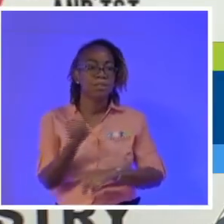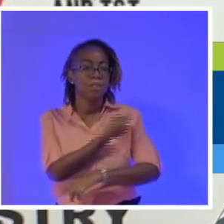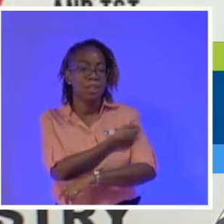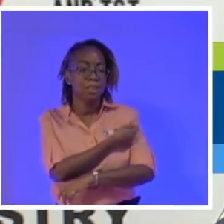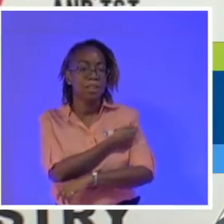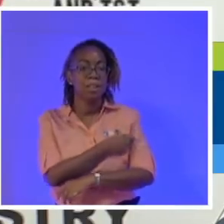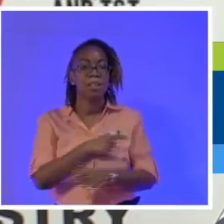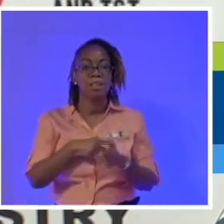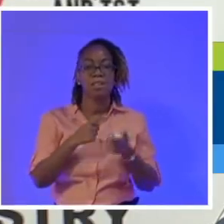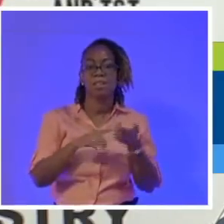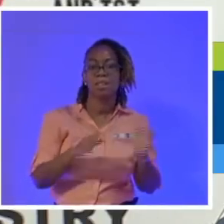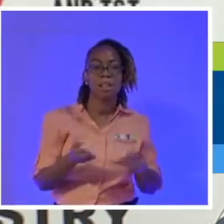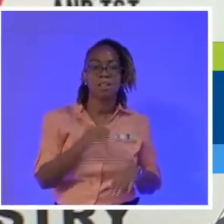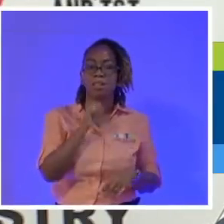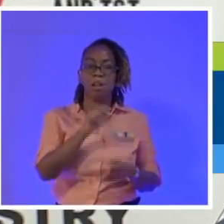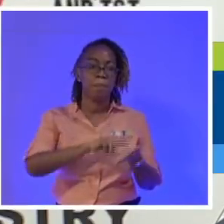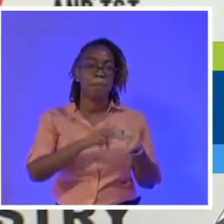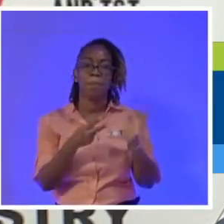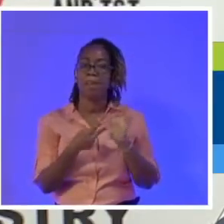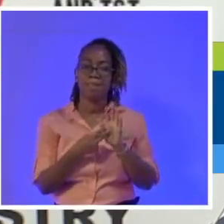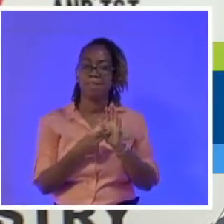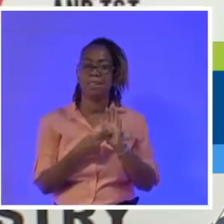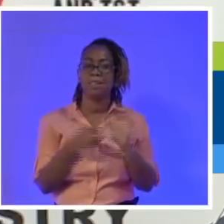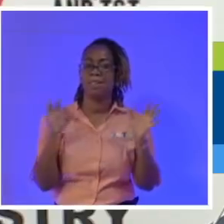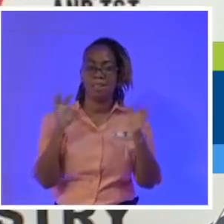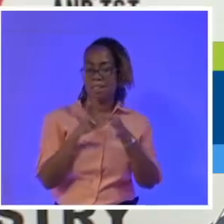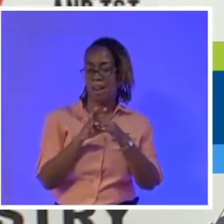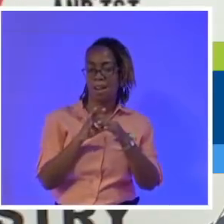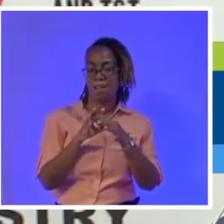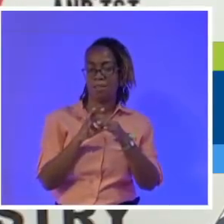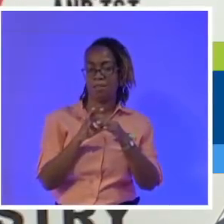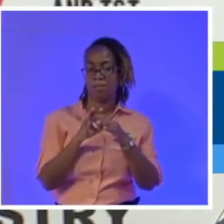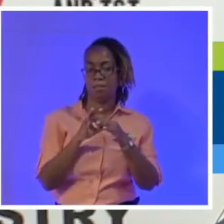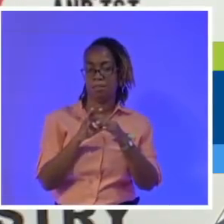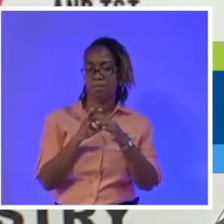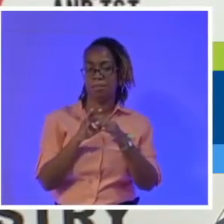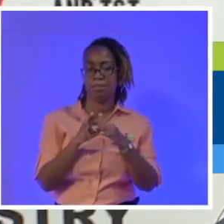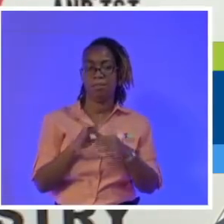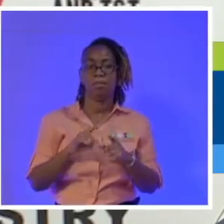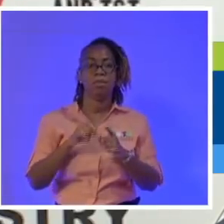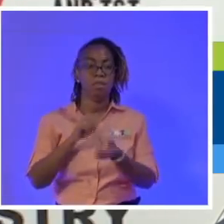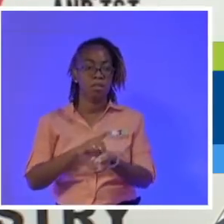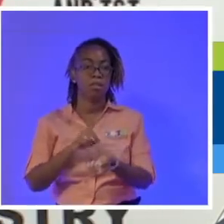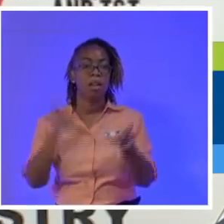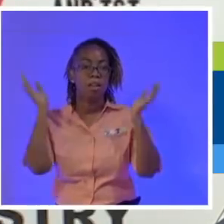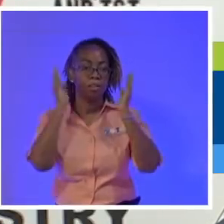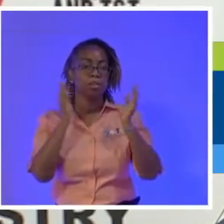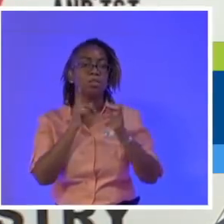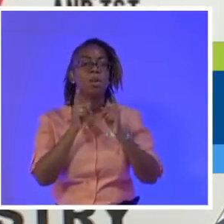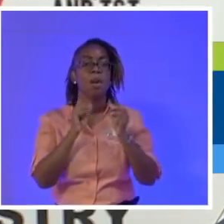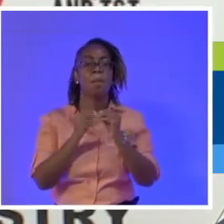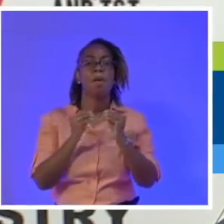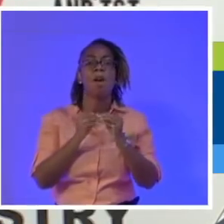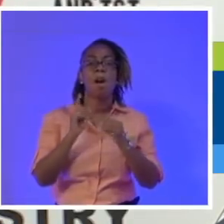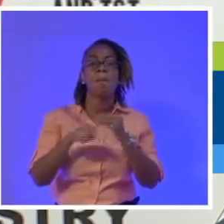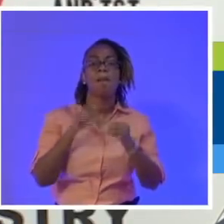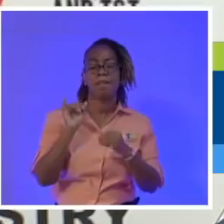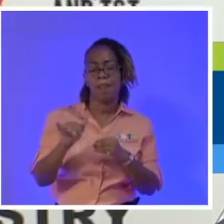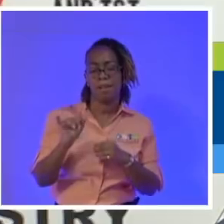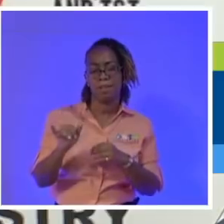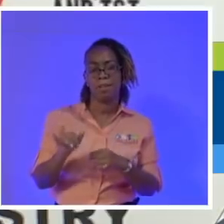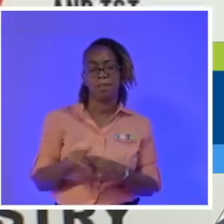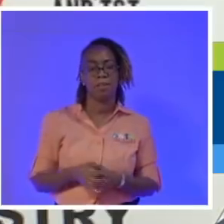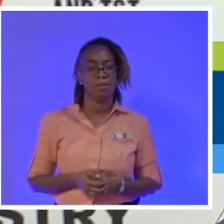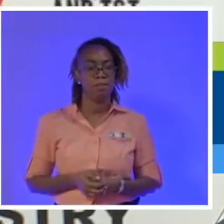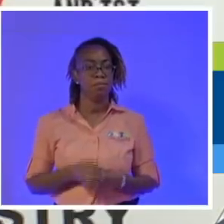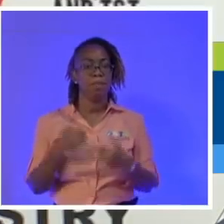not necessarily mean causation. So he will talk a little bit about it. We do have at the Ministry